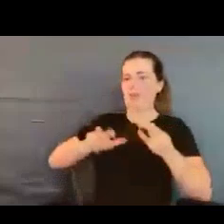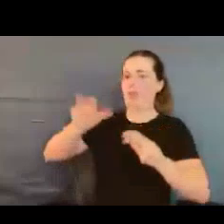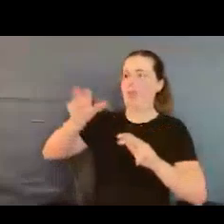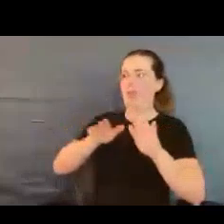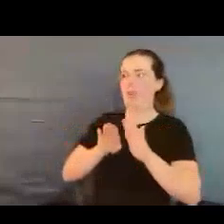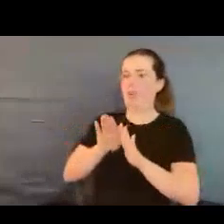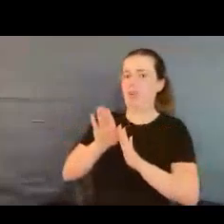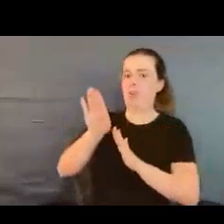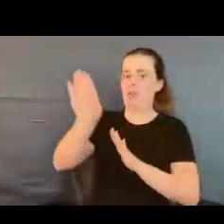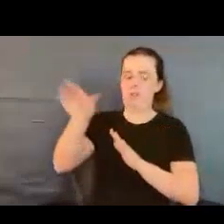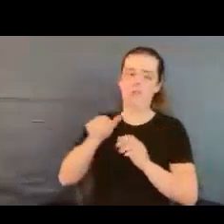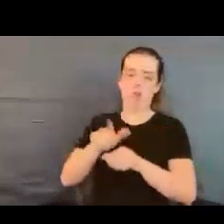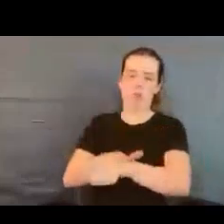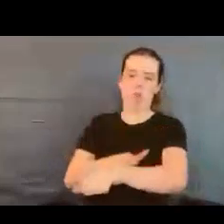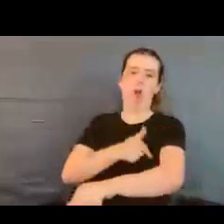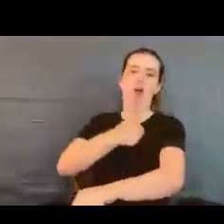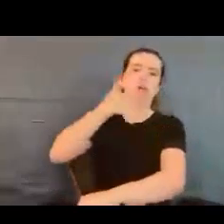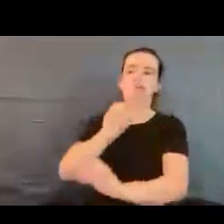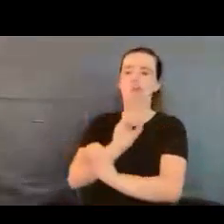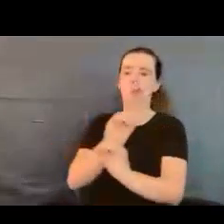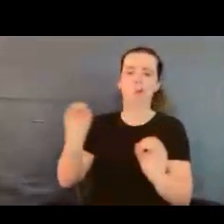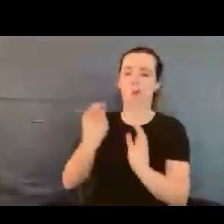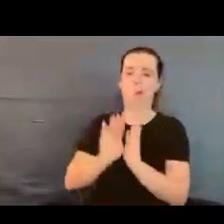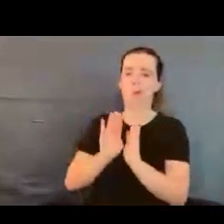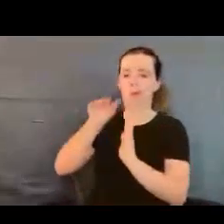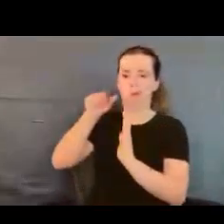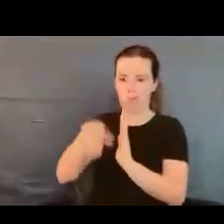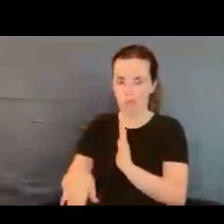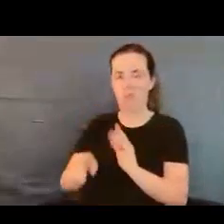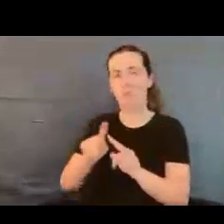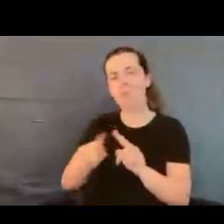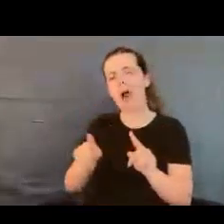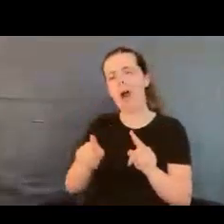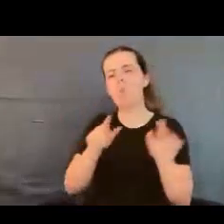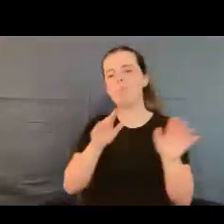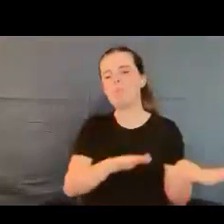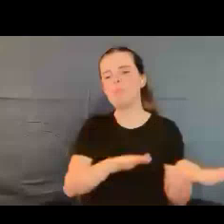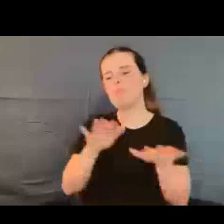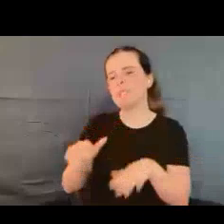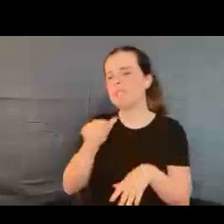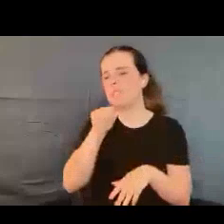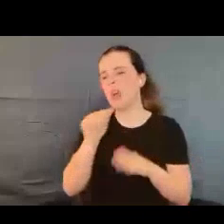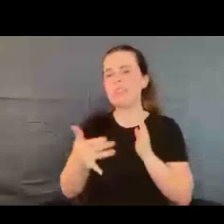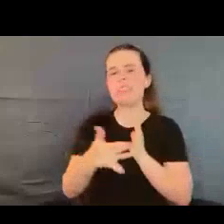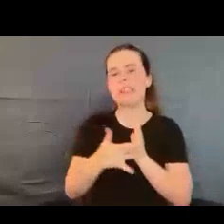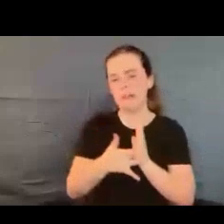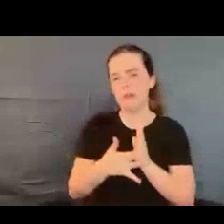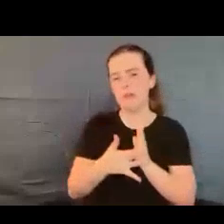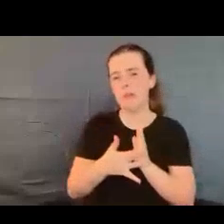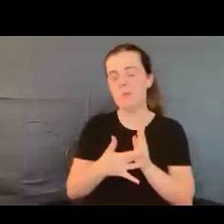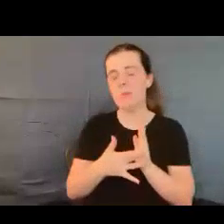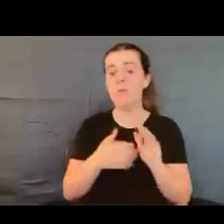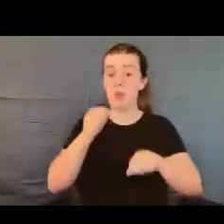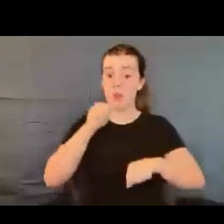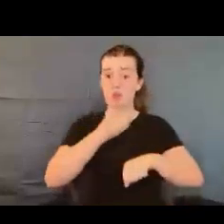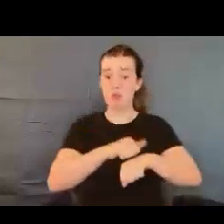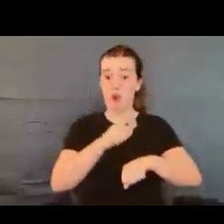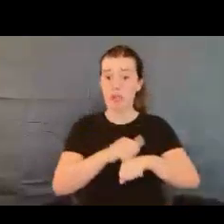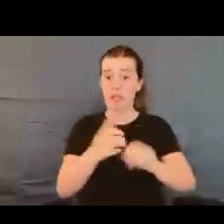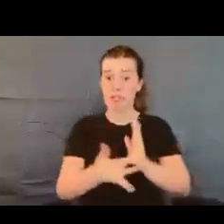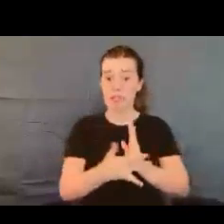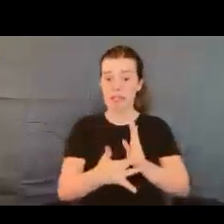with no downhill in it, but it's like a chiller climb and it's not as technical. In terms of rock technicality,